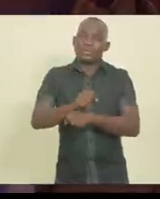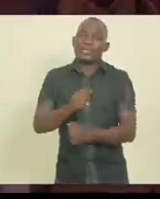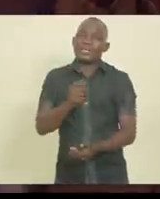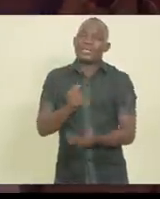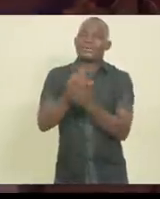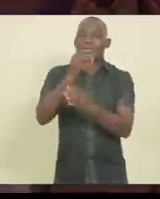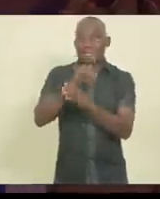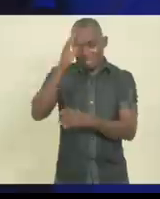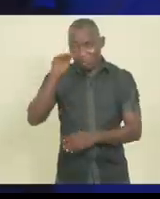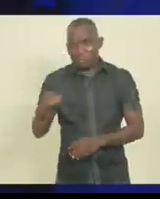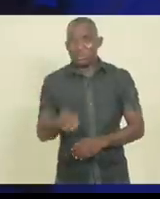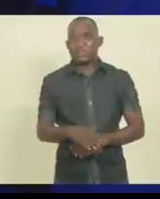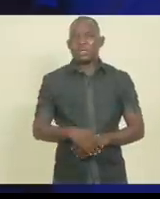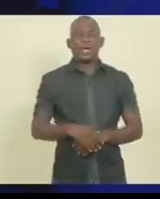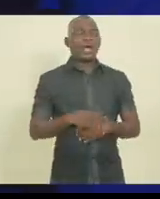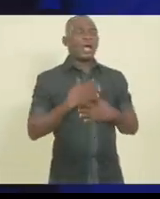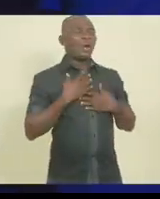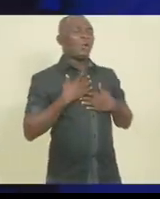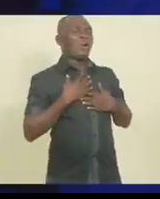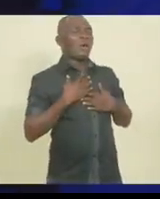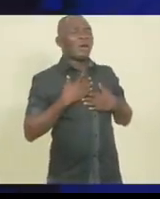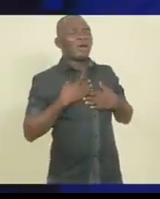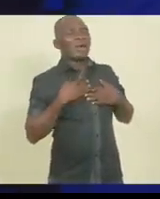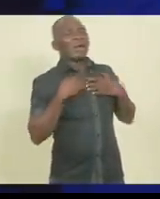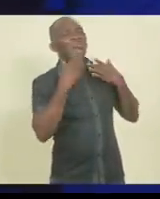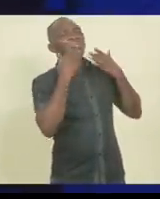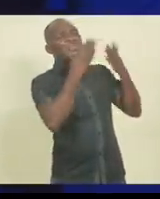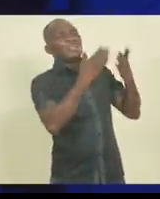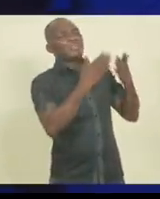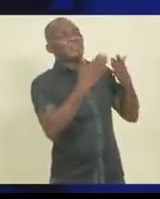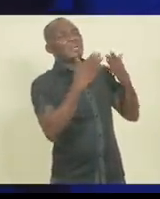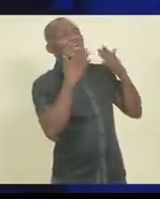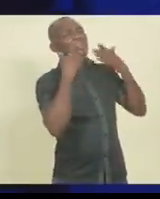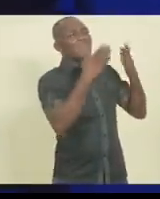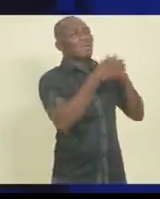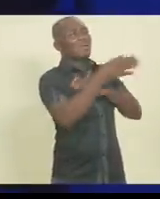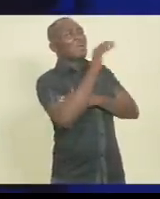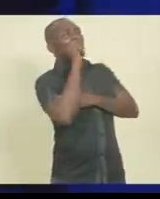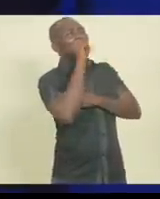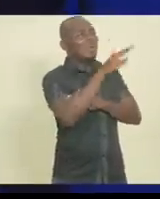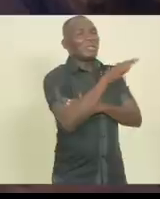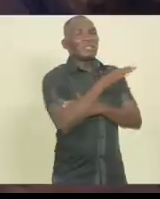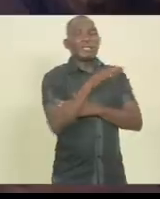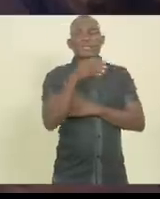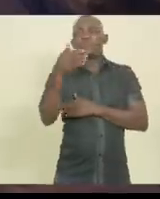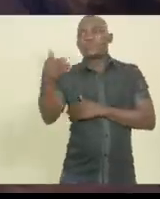Thank you. God bless you. You're welcome. Thank you. And I'll come and monitor you from time to time.